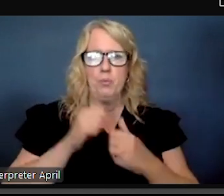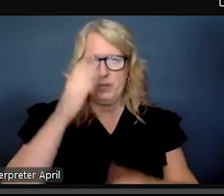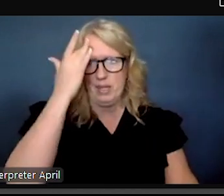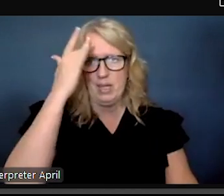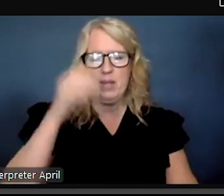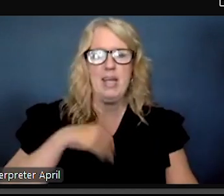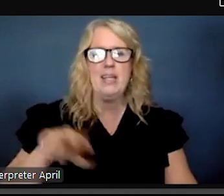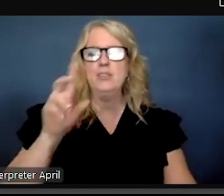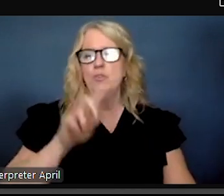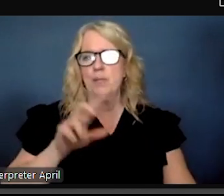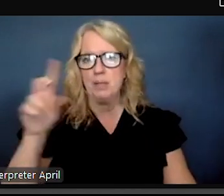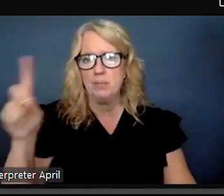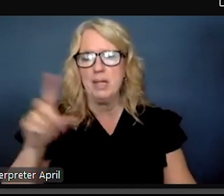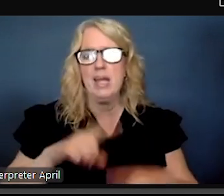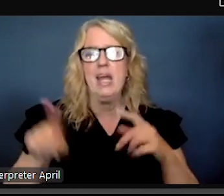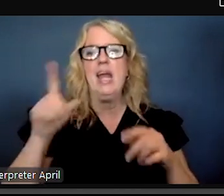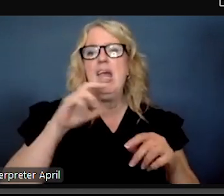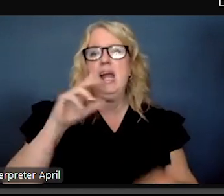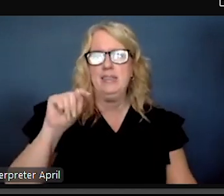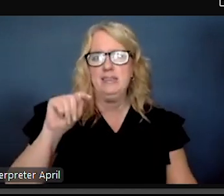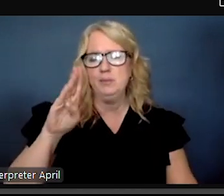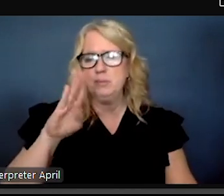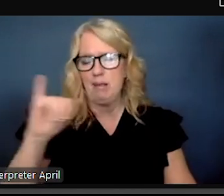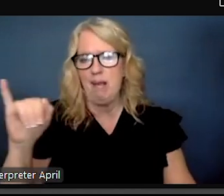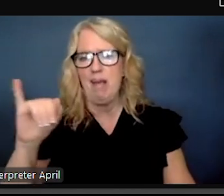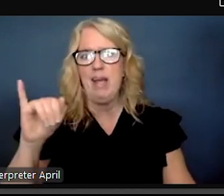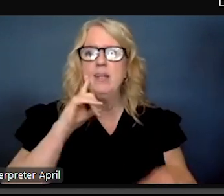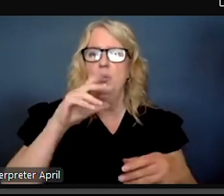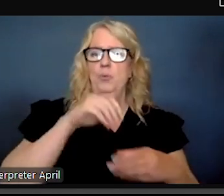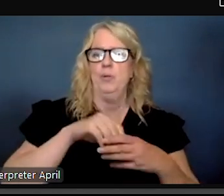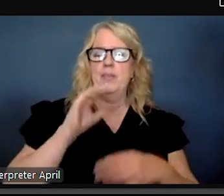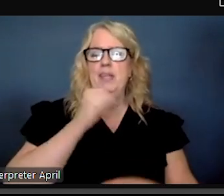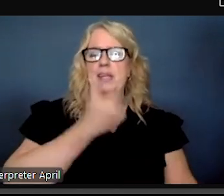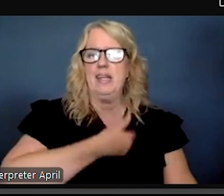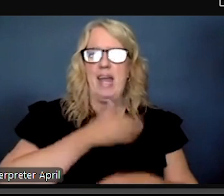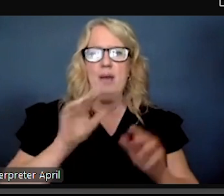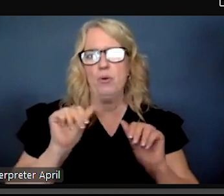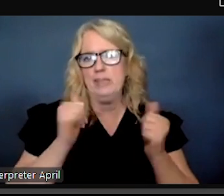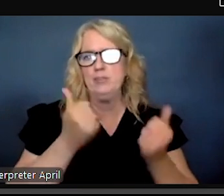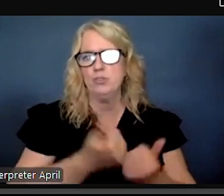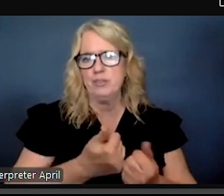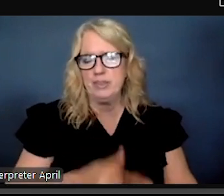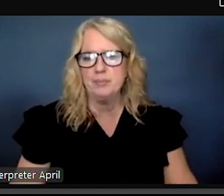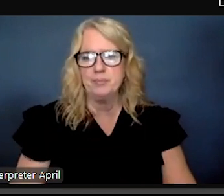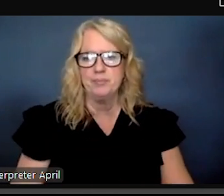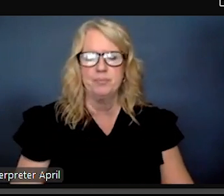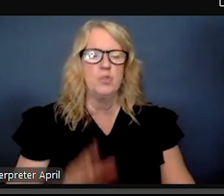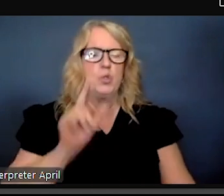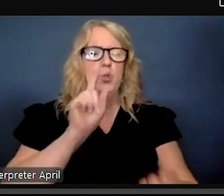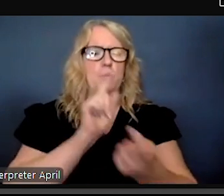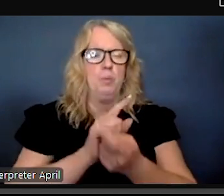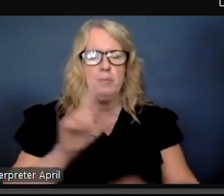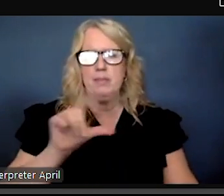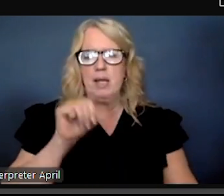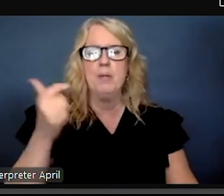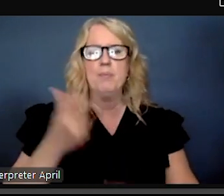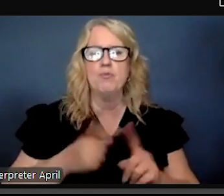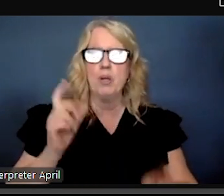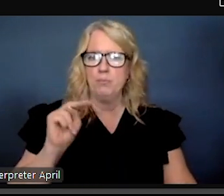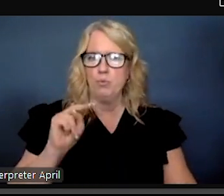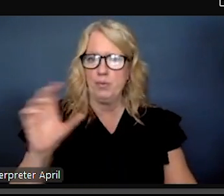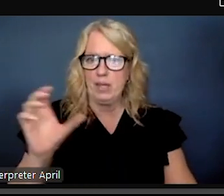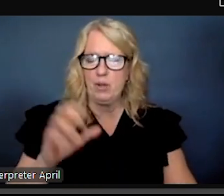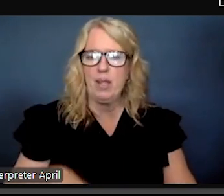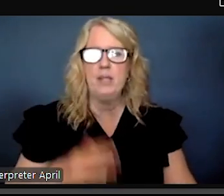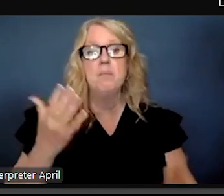developmental disabilities, traumatic brain injury, and problem gambling within our big mega agency. You'll meet others here from North Carolina today. You